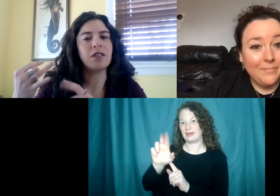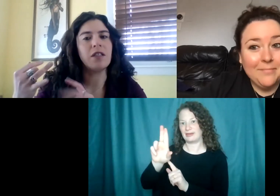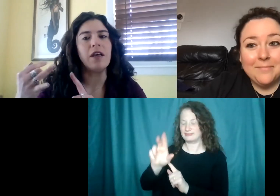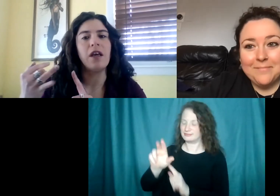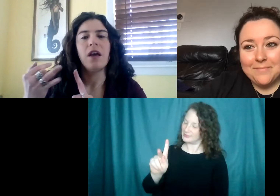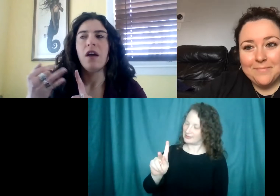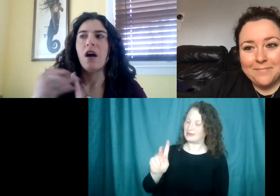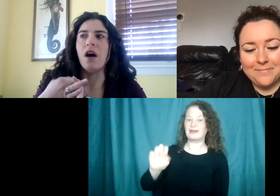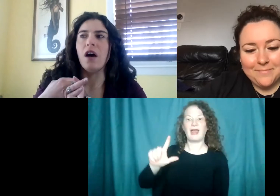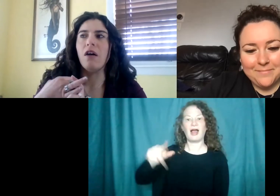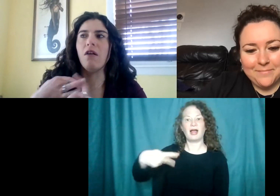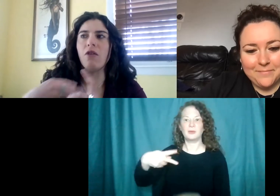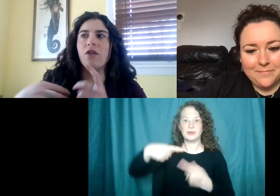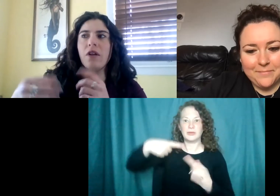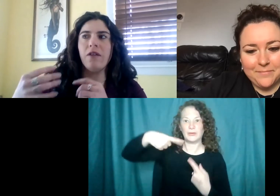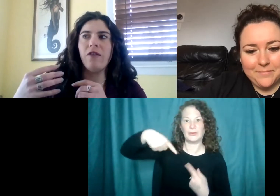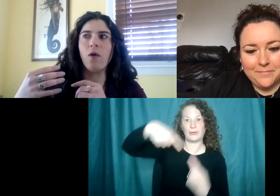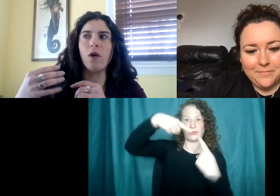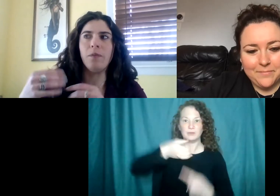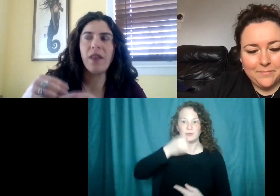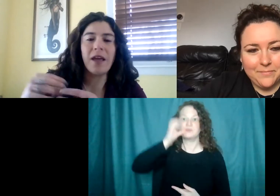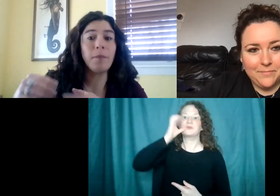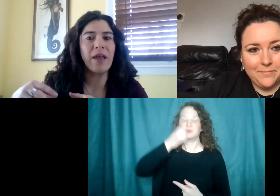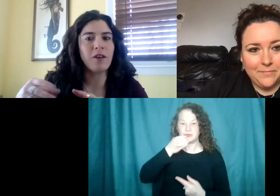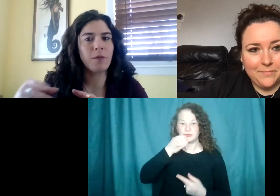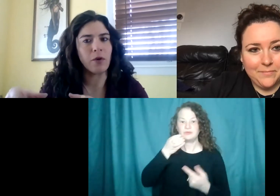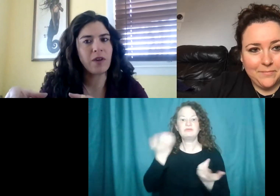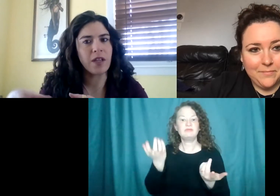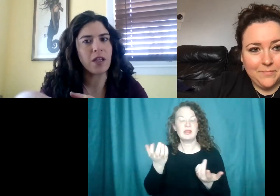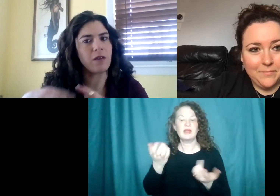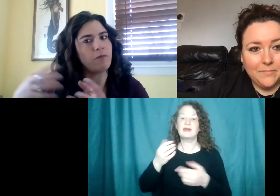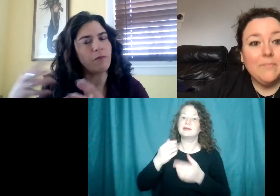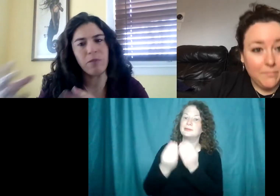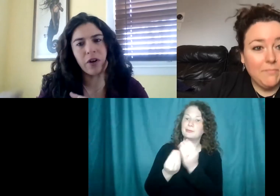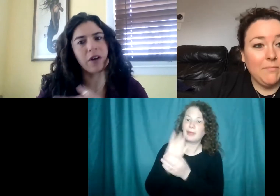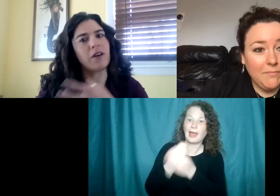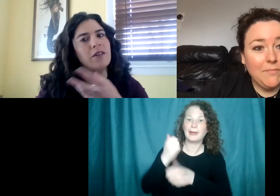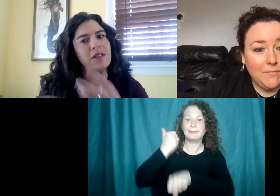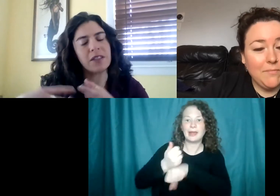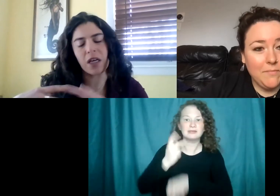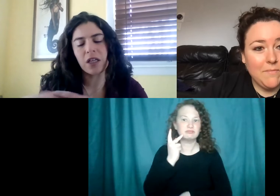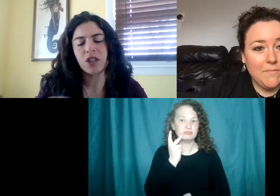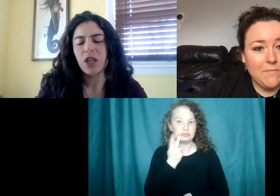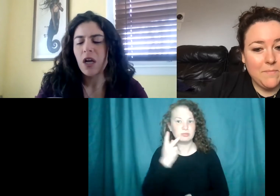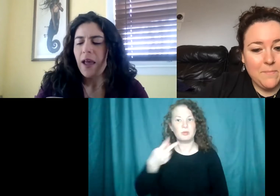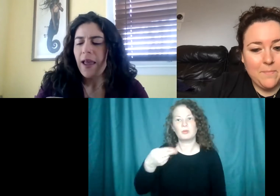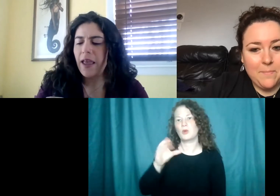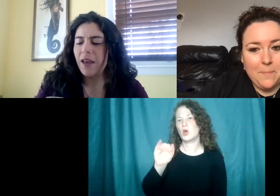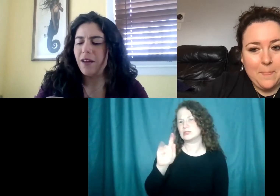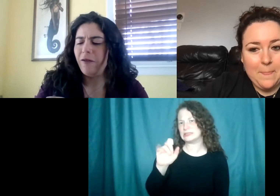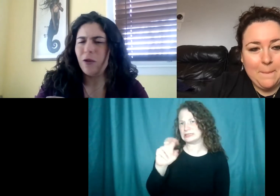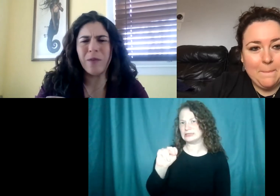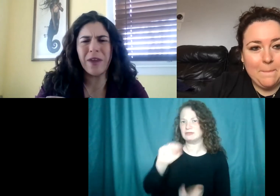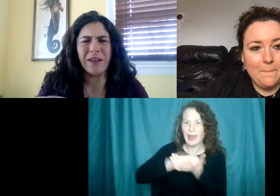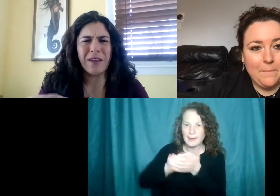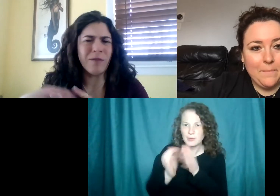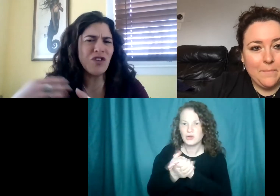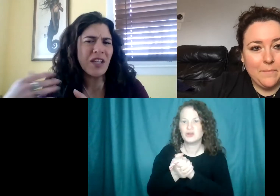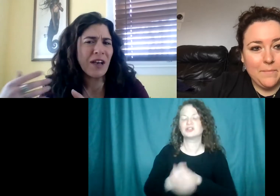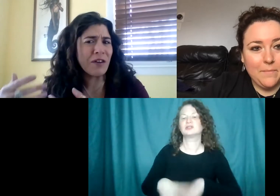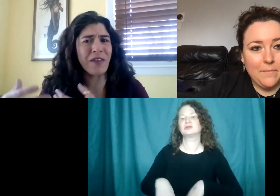You're seeing alternatives for plant-based protein burgers and such. And folks are